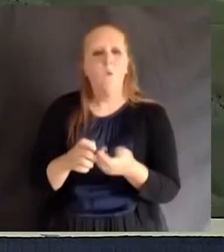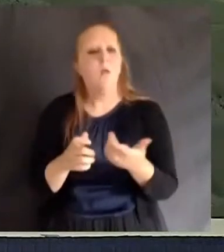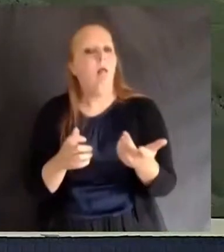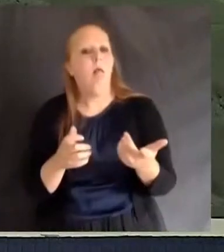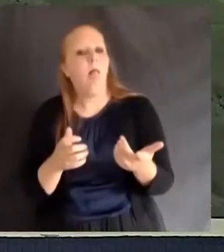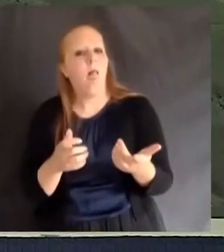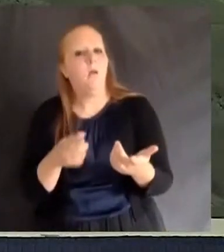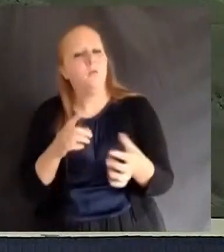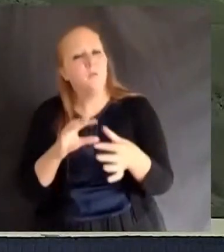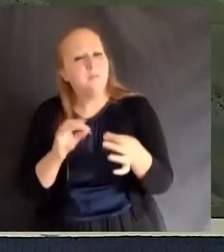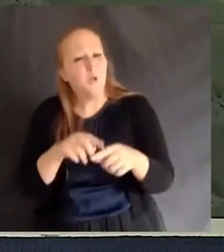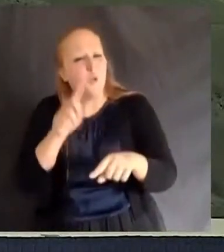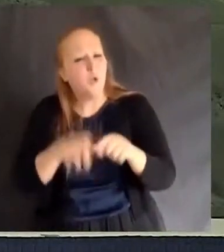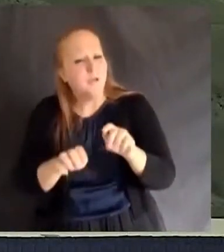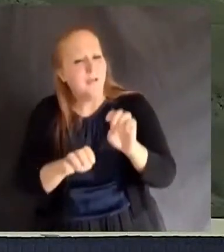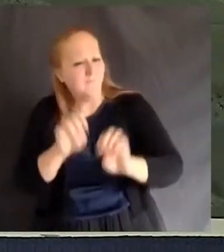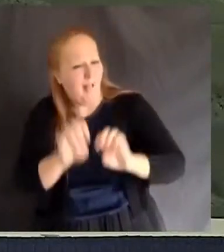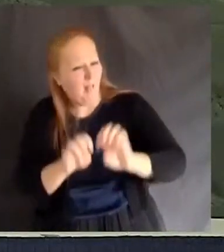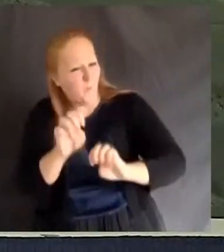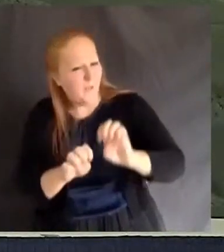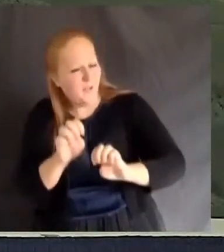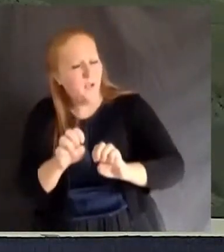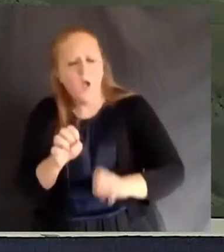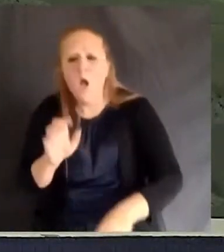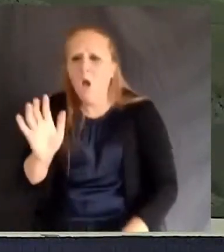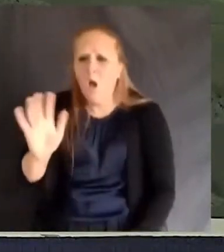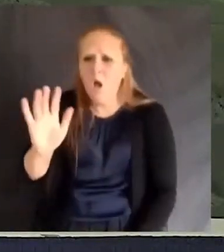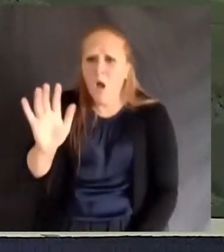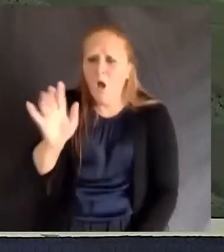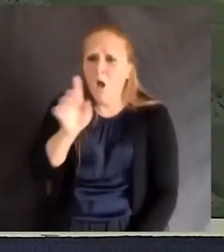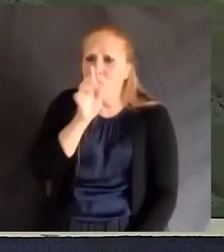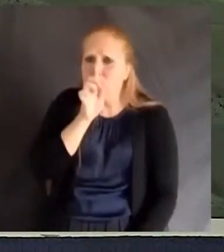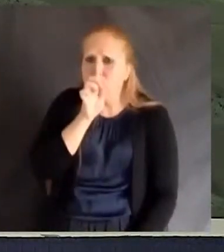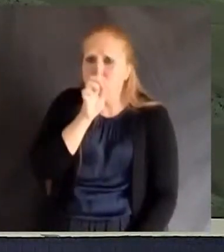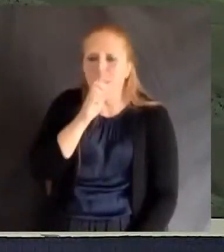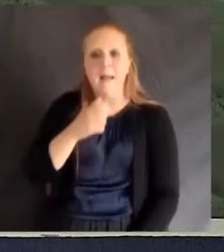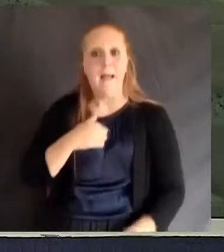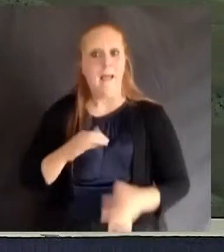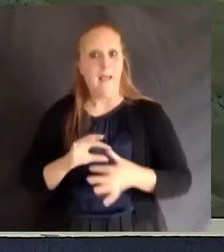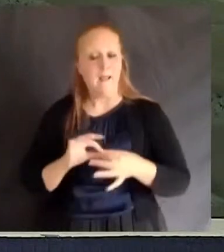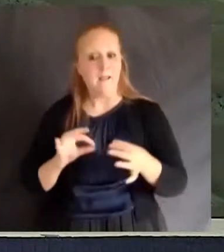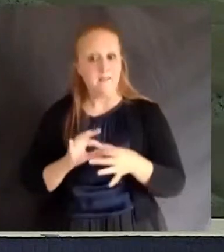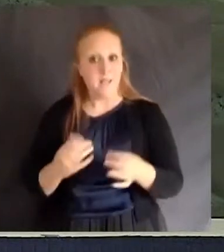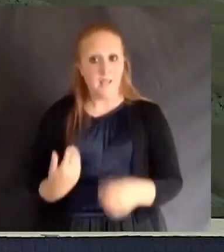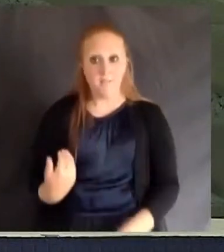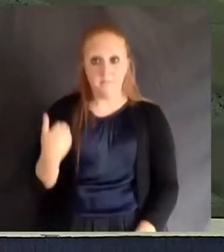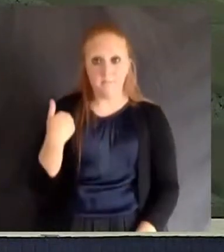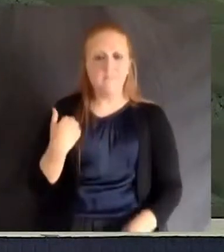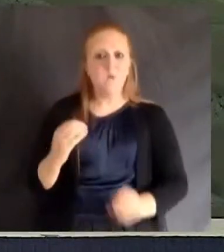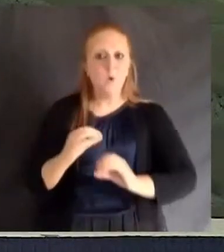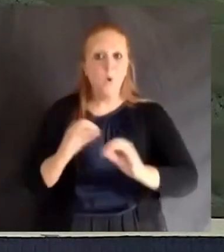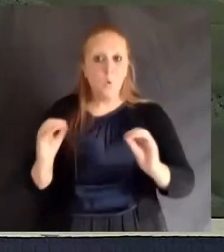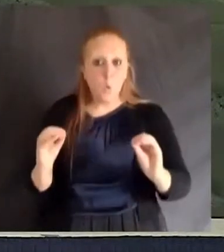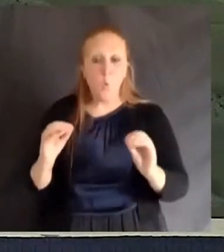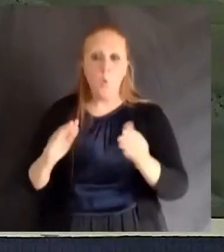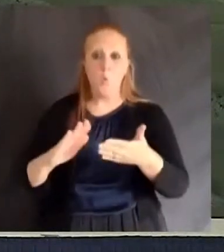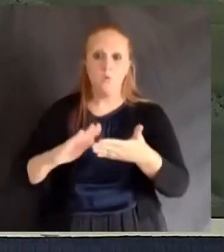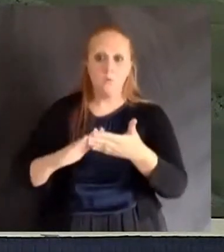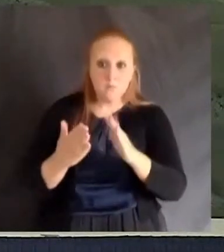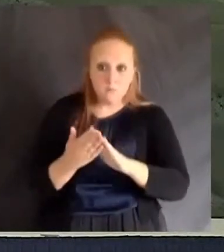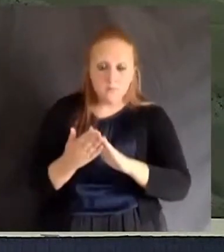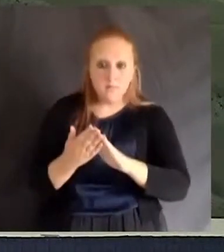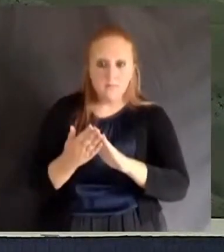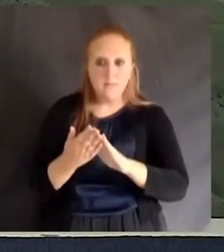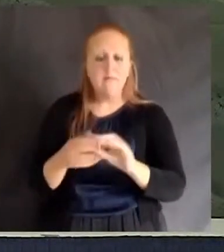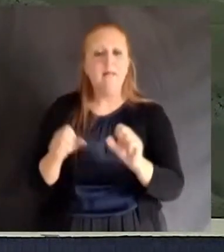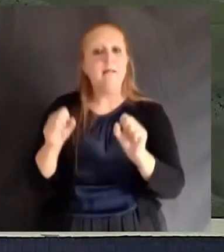couldn't evaluate it. No, I said no locality has the legal authority